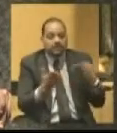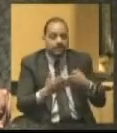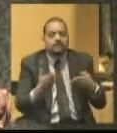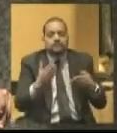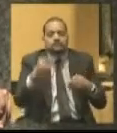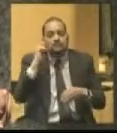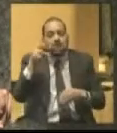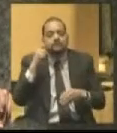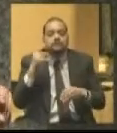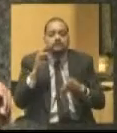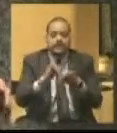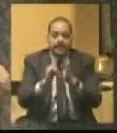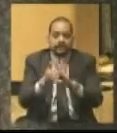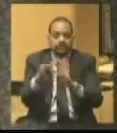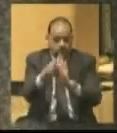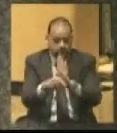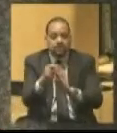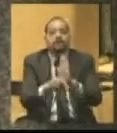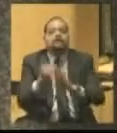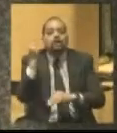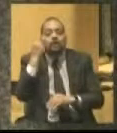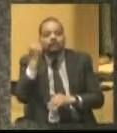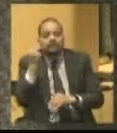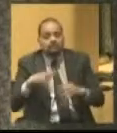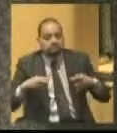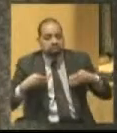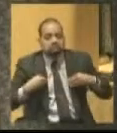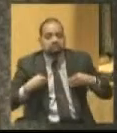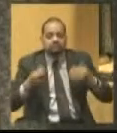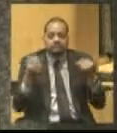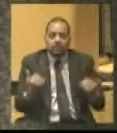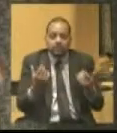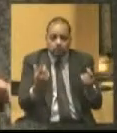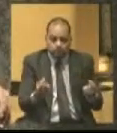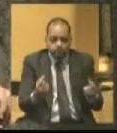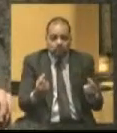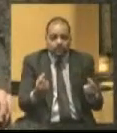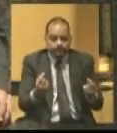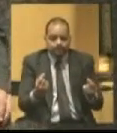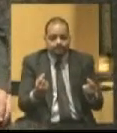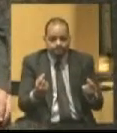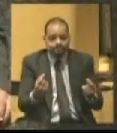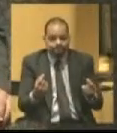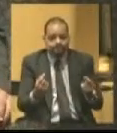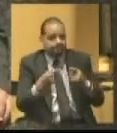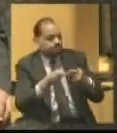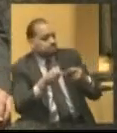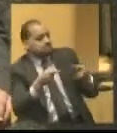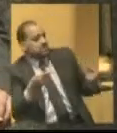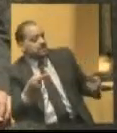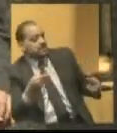changed, Halleck added. The policy now adopted by the government is to, quote, withdraw from the use of the enemy all the slaves you